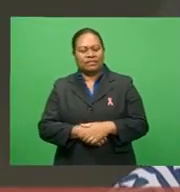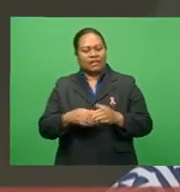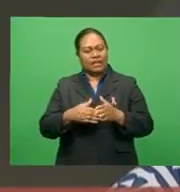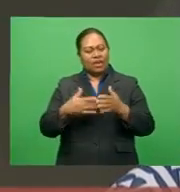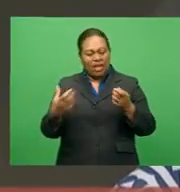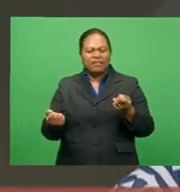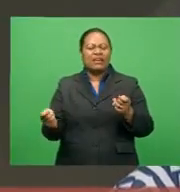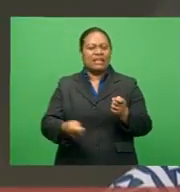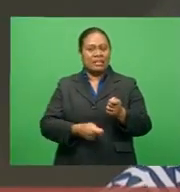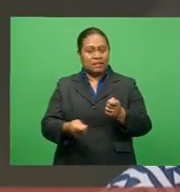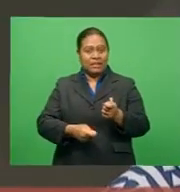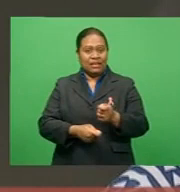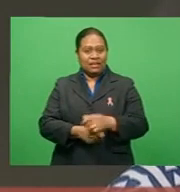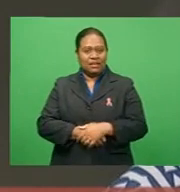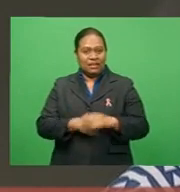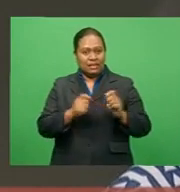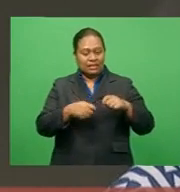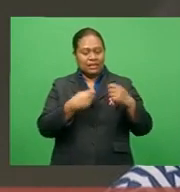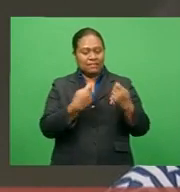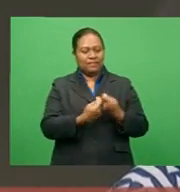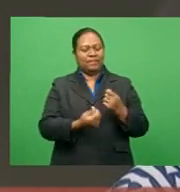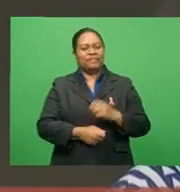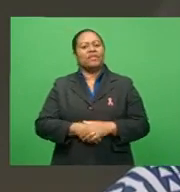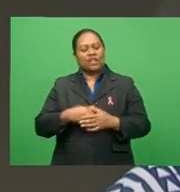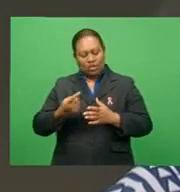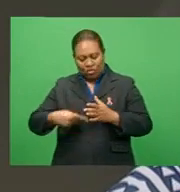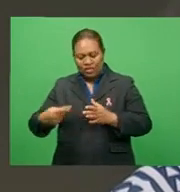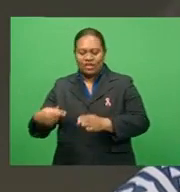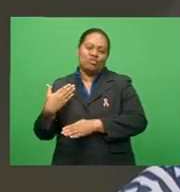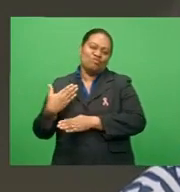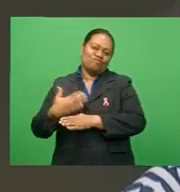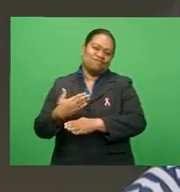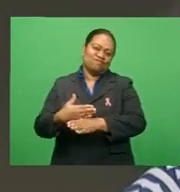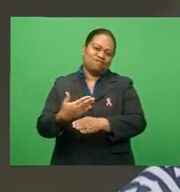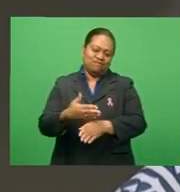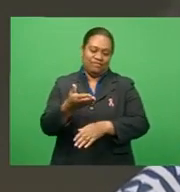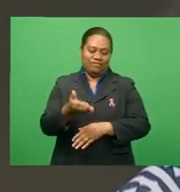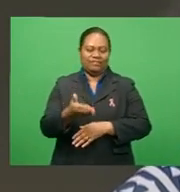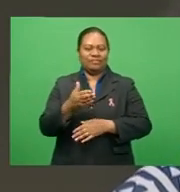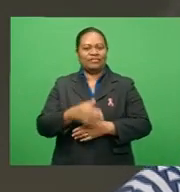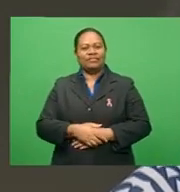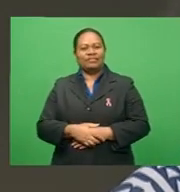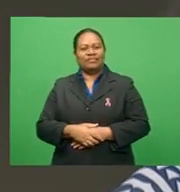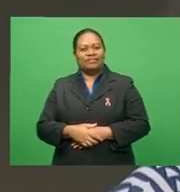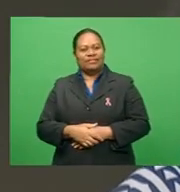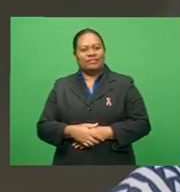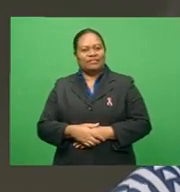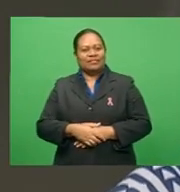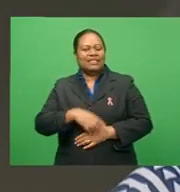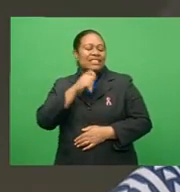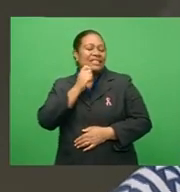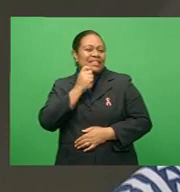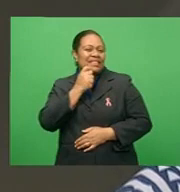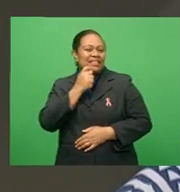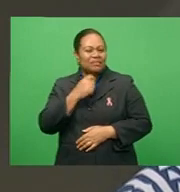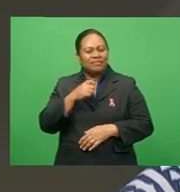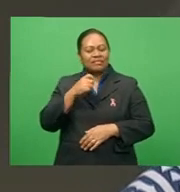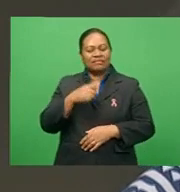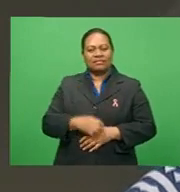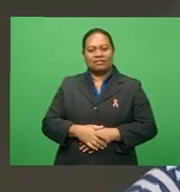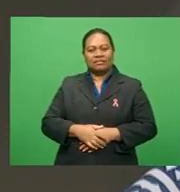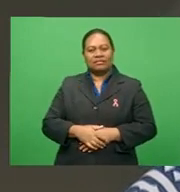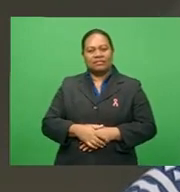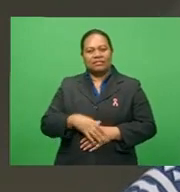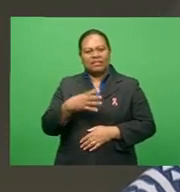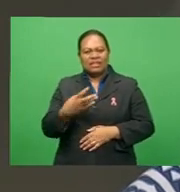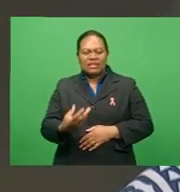discipline, and we'll just keep working on our breakdowns, and that I think just a little some of the set